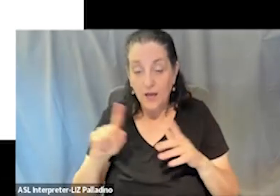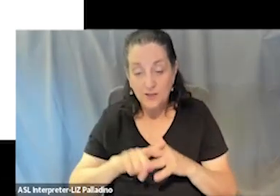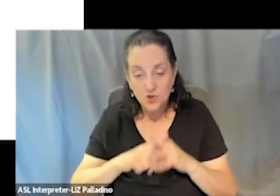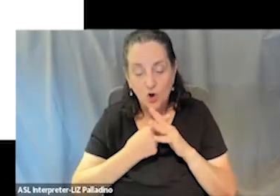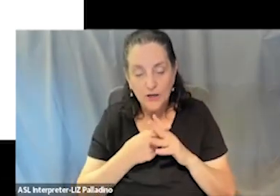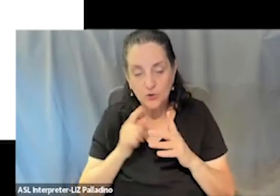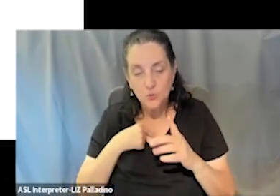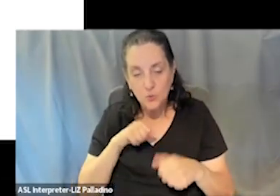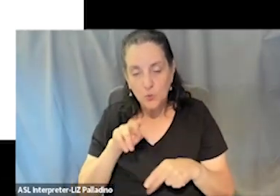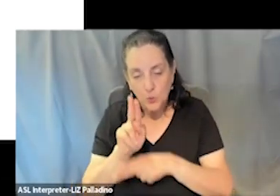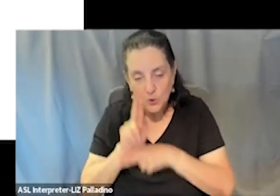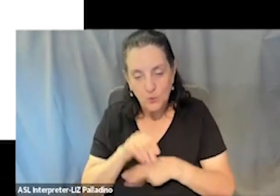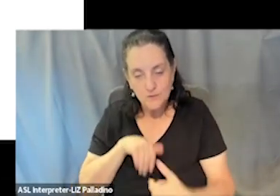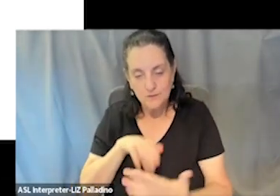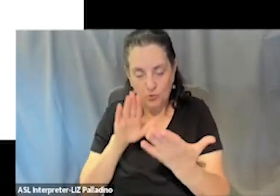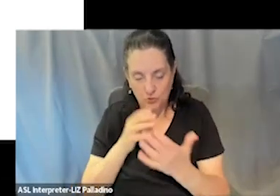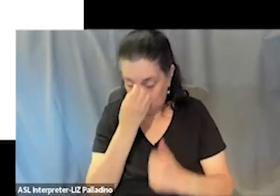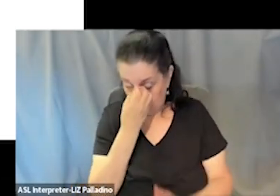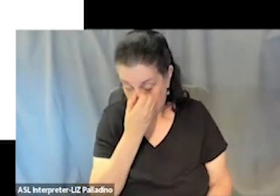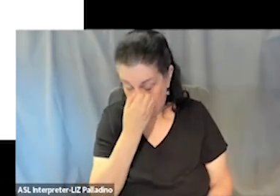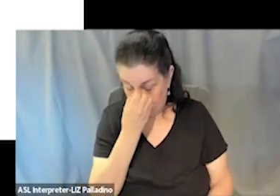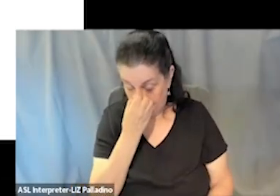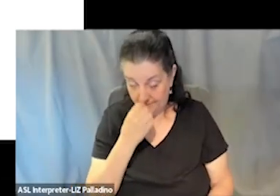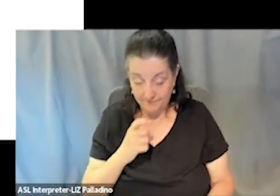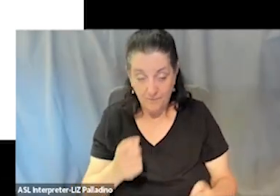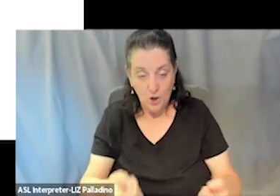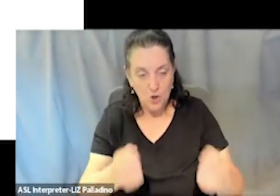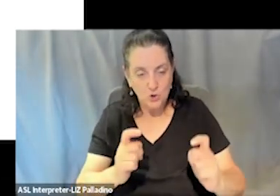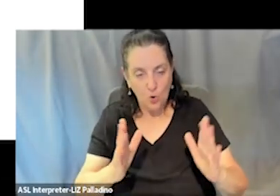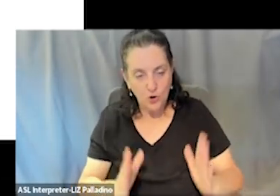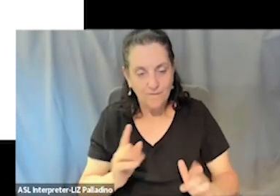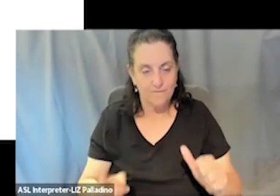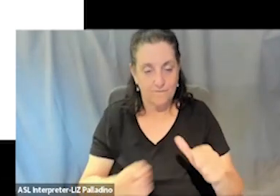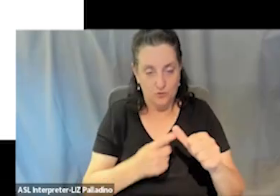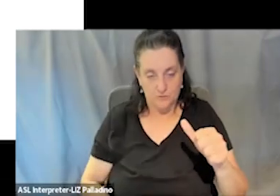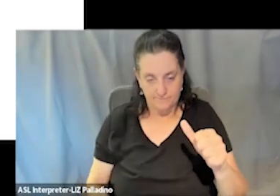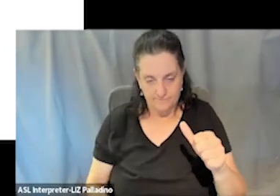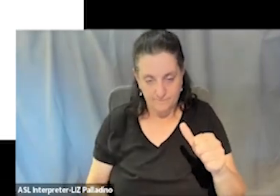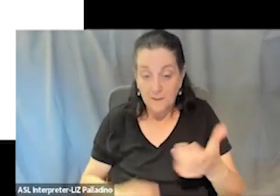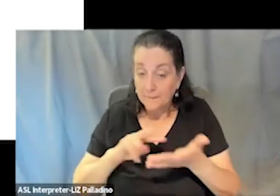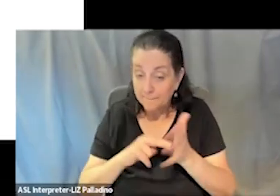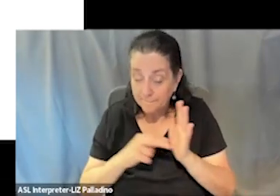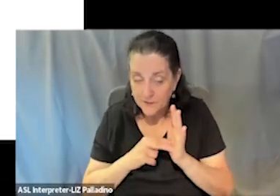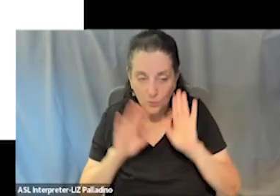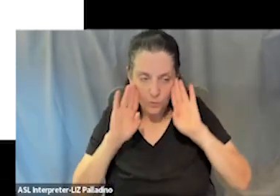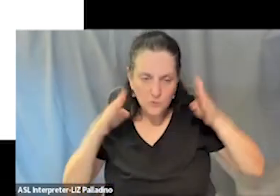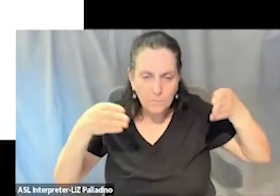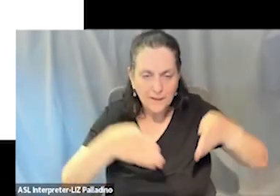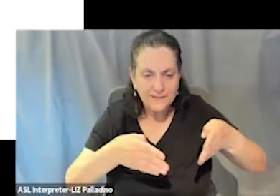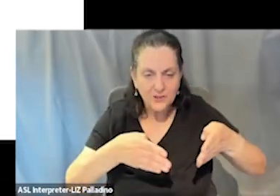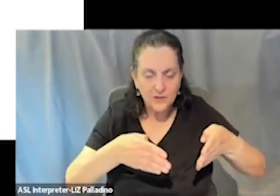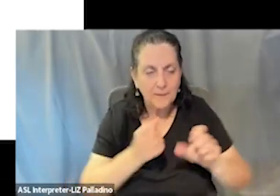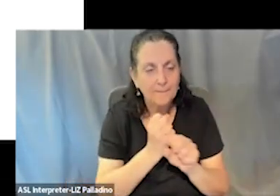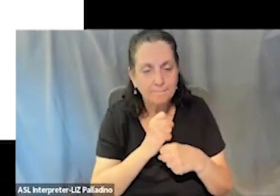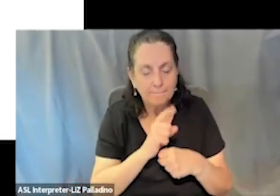these strategies. Donor first, which again means we really want to be donor centric. We really want to